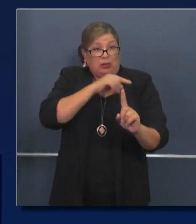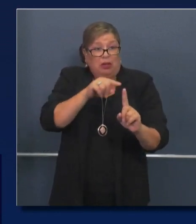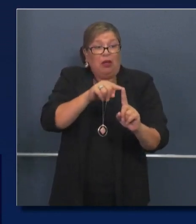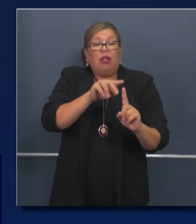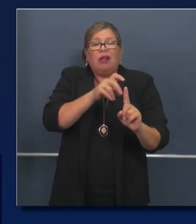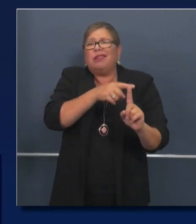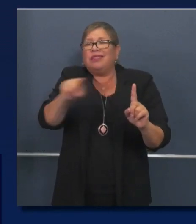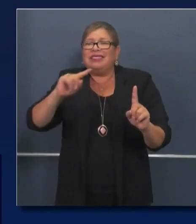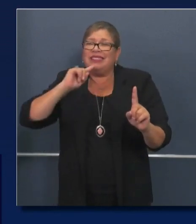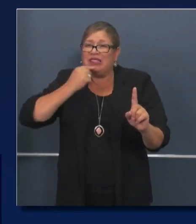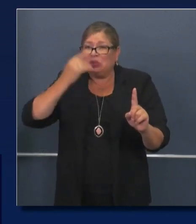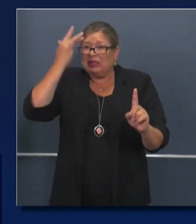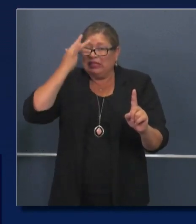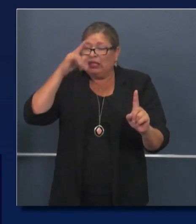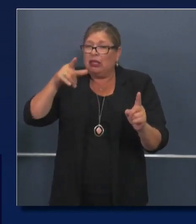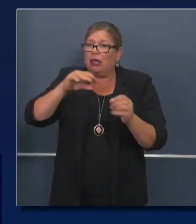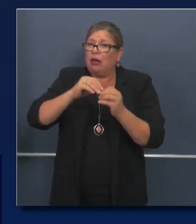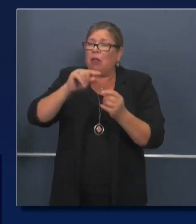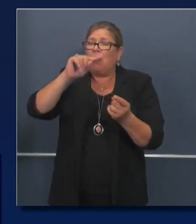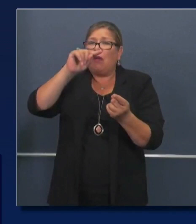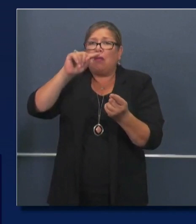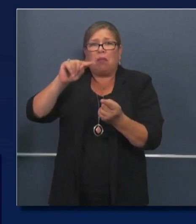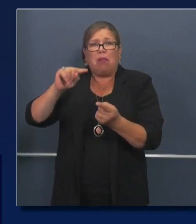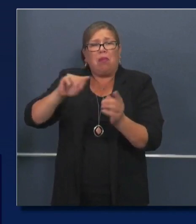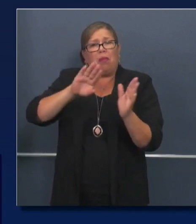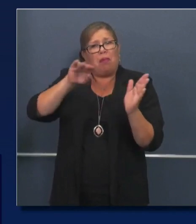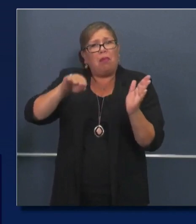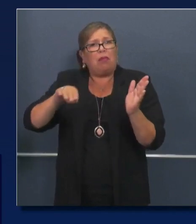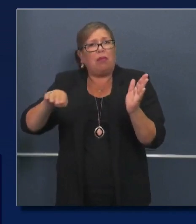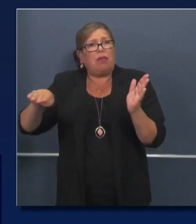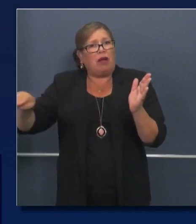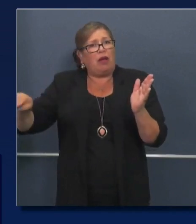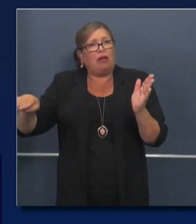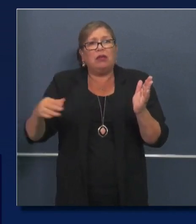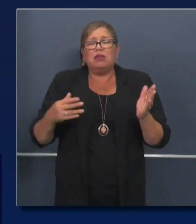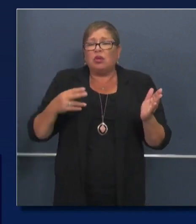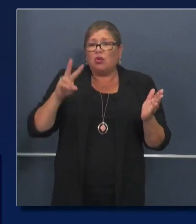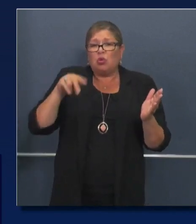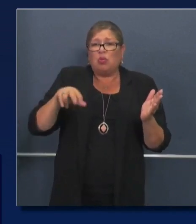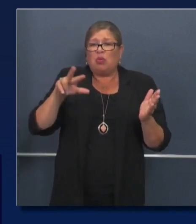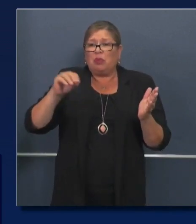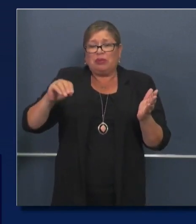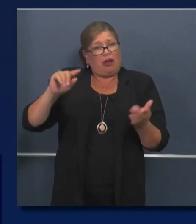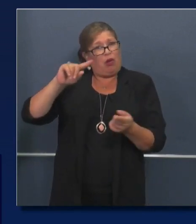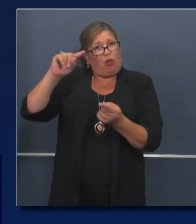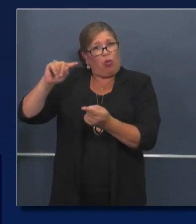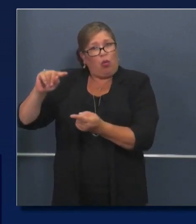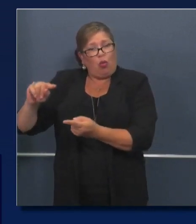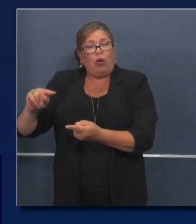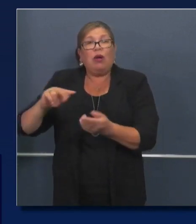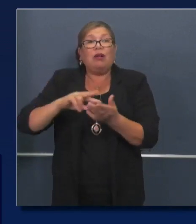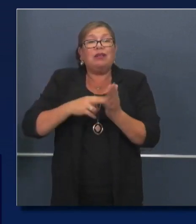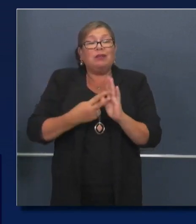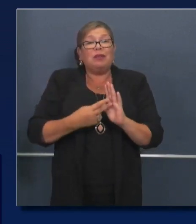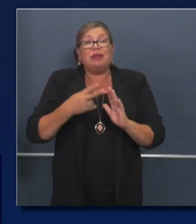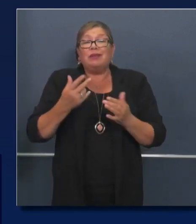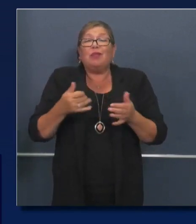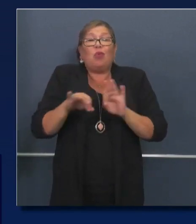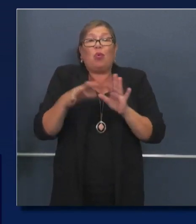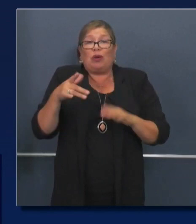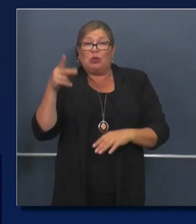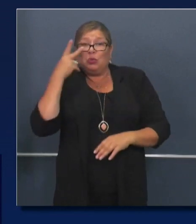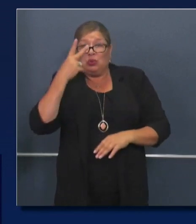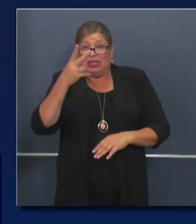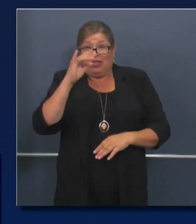course, declined in the last 24 hours, 1.3%, hospitalizations by 2.3%. The point, though, is that line over the course